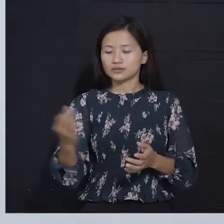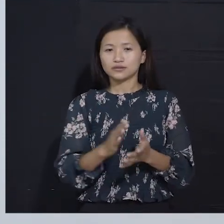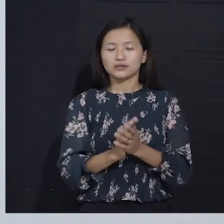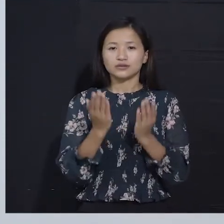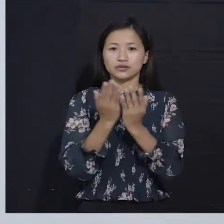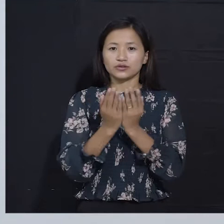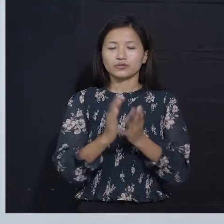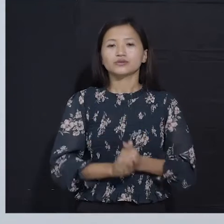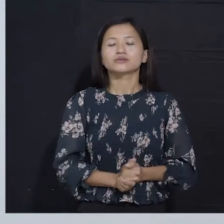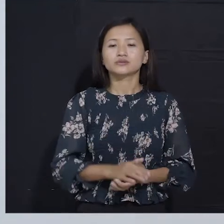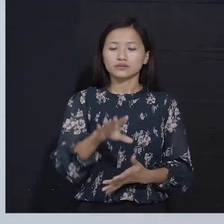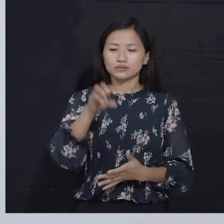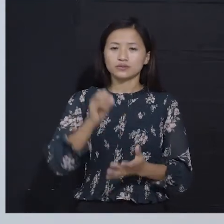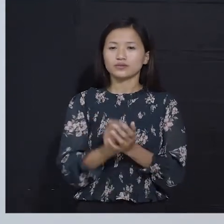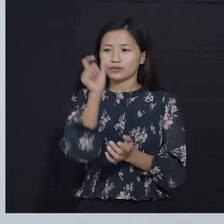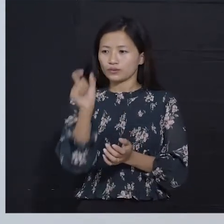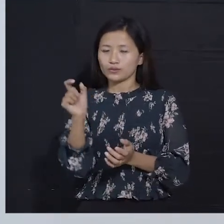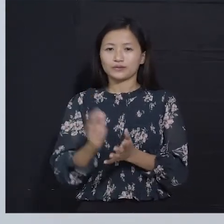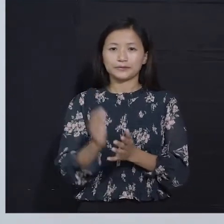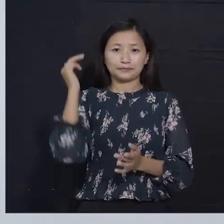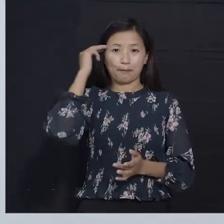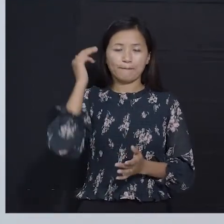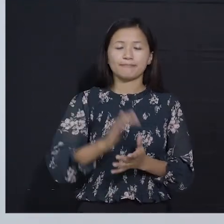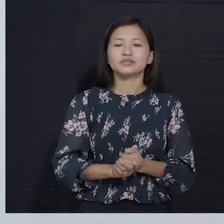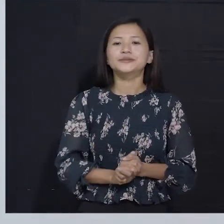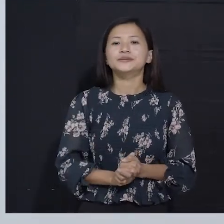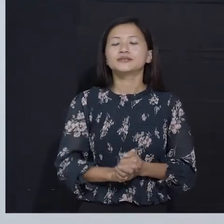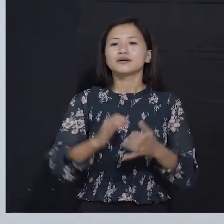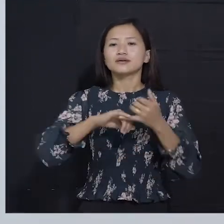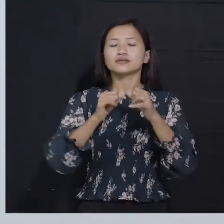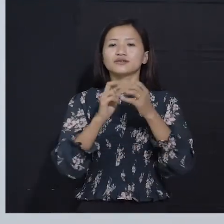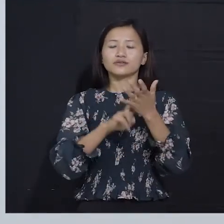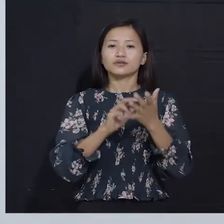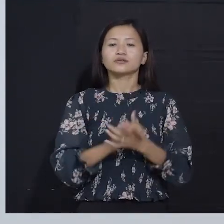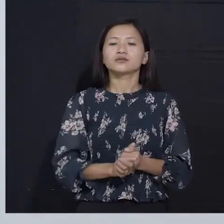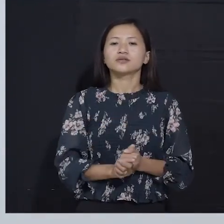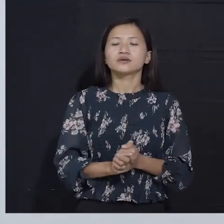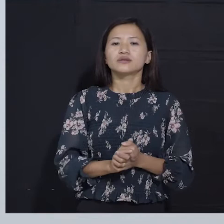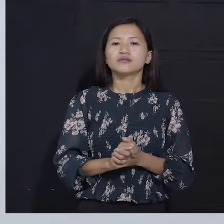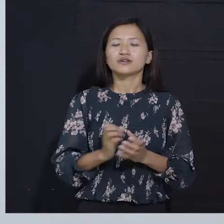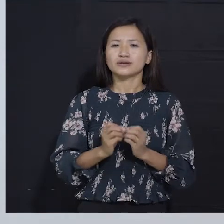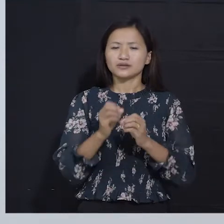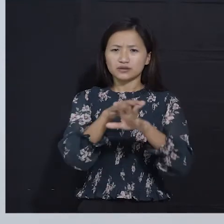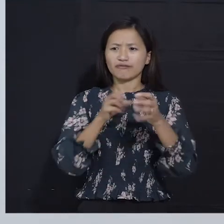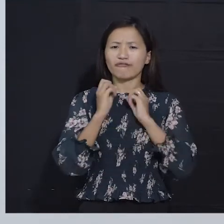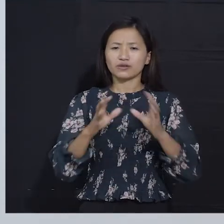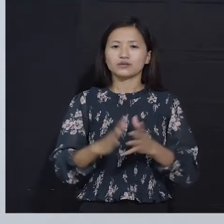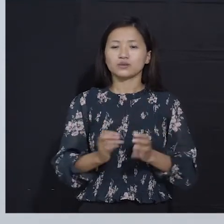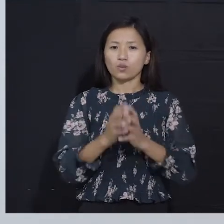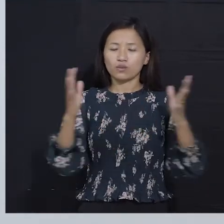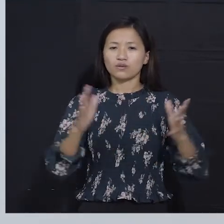book. Please make sure that you keep this word in mind. I'm going to repeat. Savage means violently wild, okay? Snarl